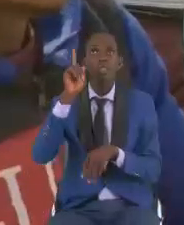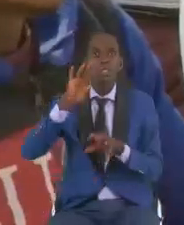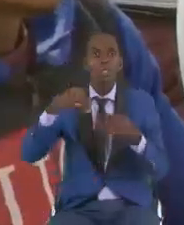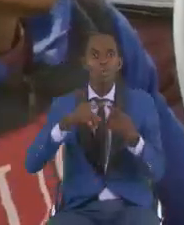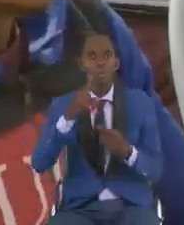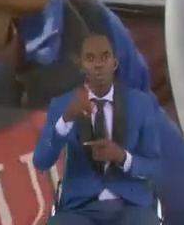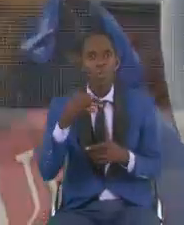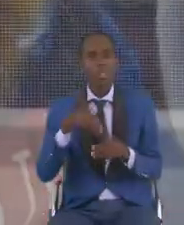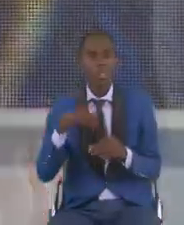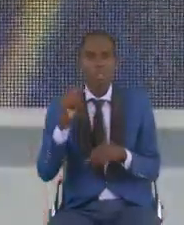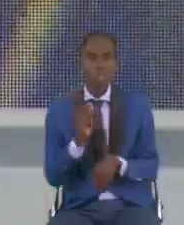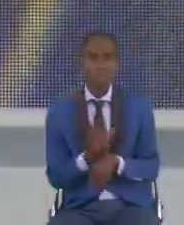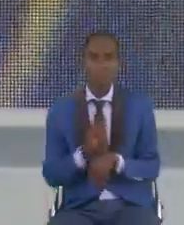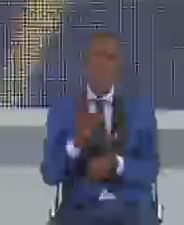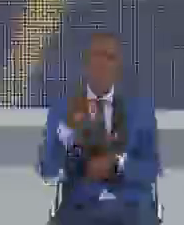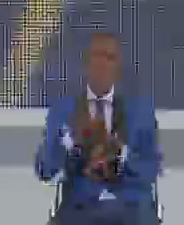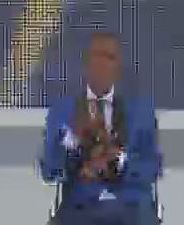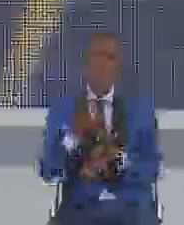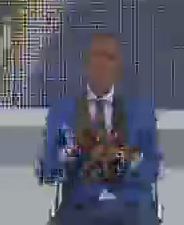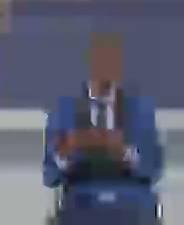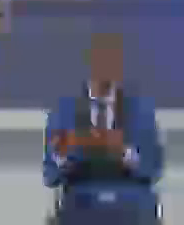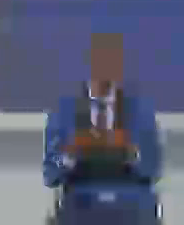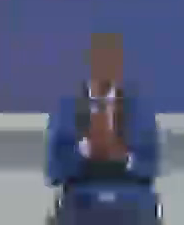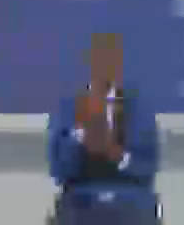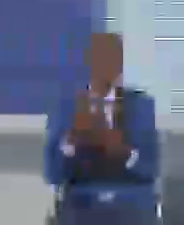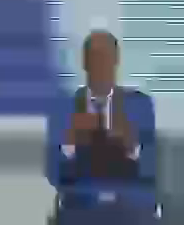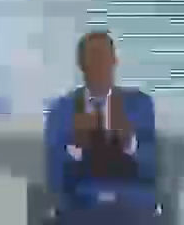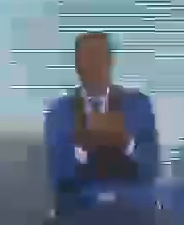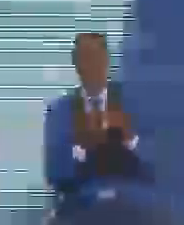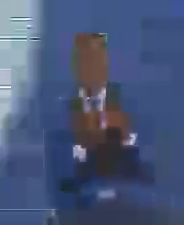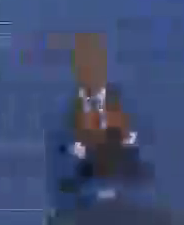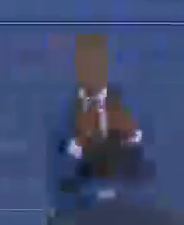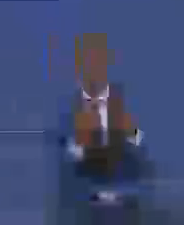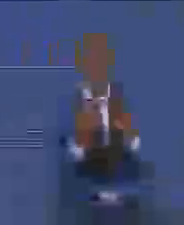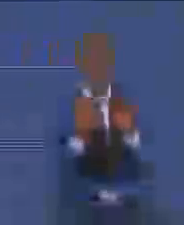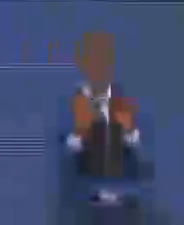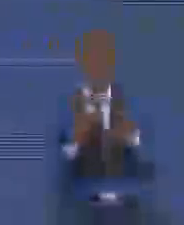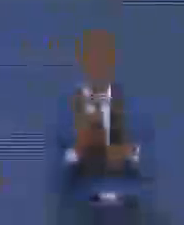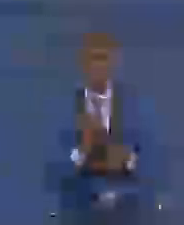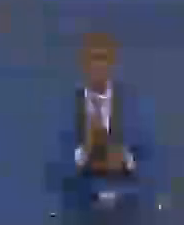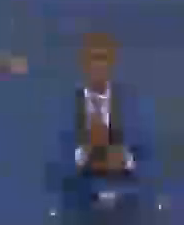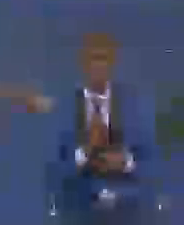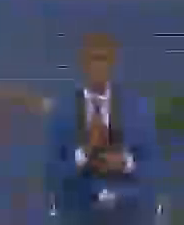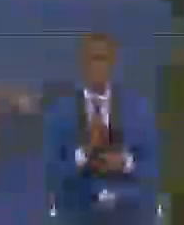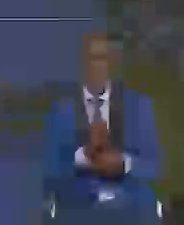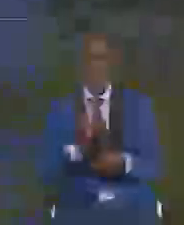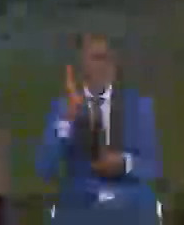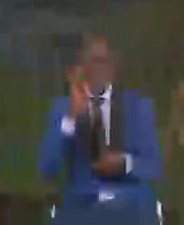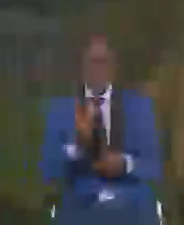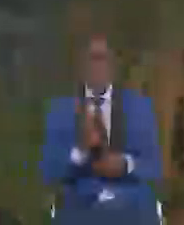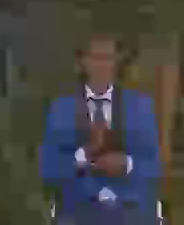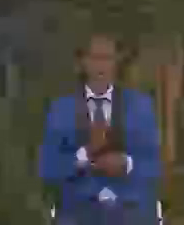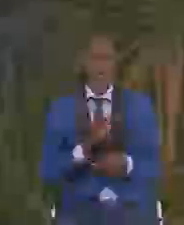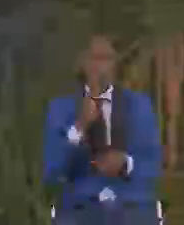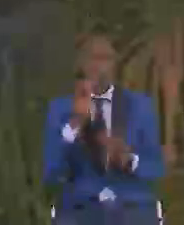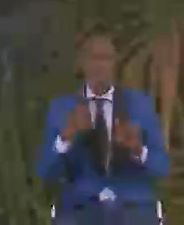the work he has given us, when it appears, can I, will I be able